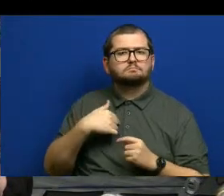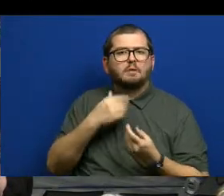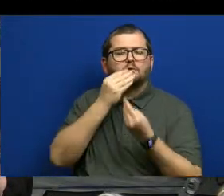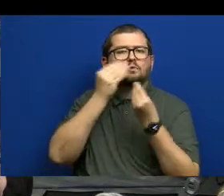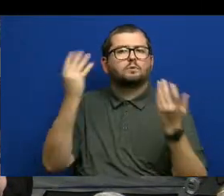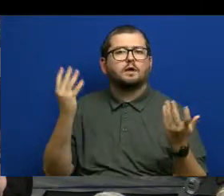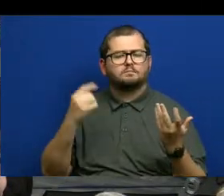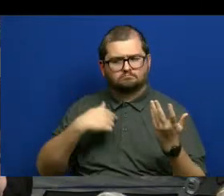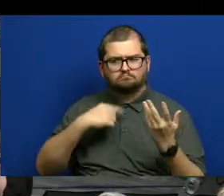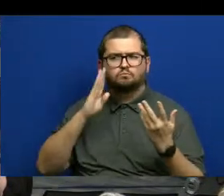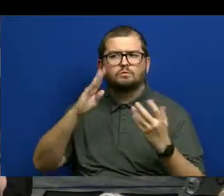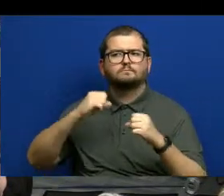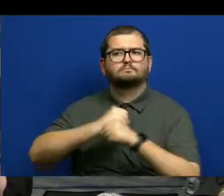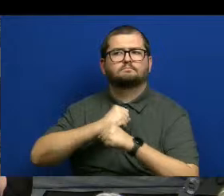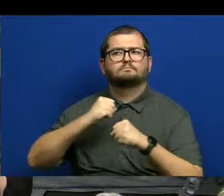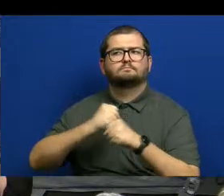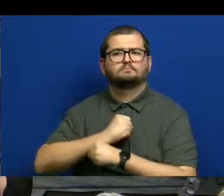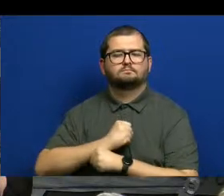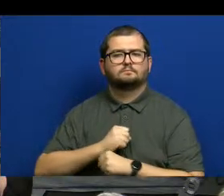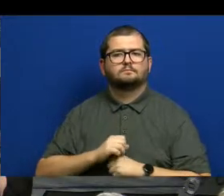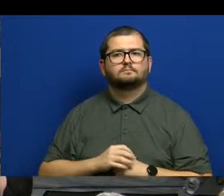fight.